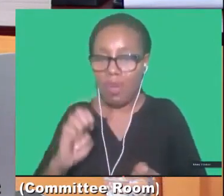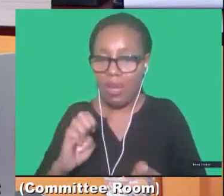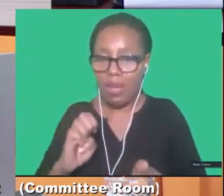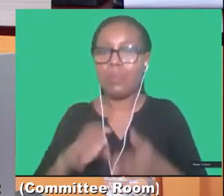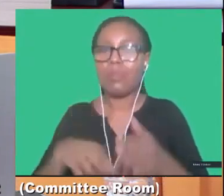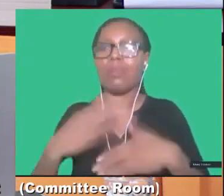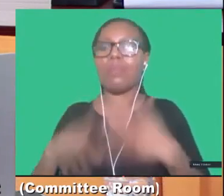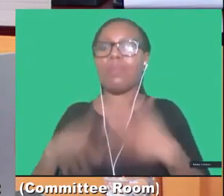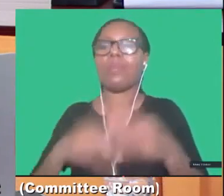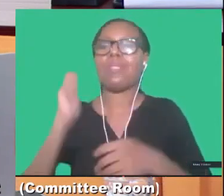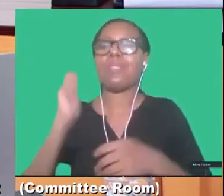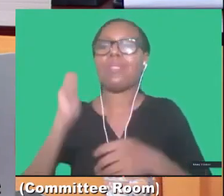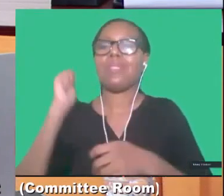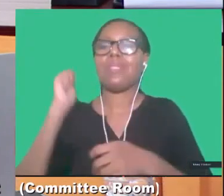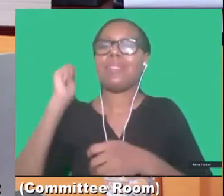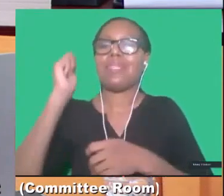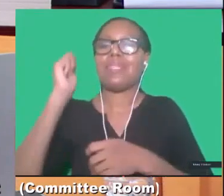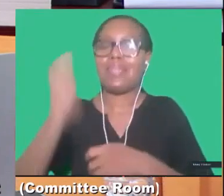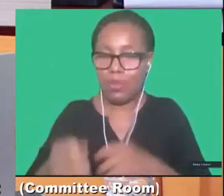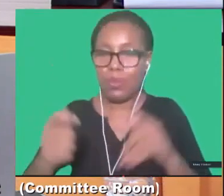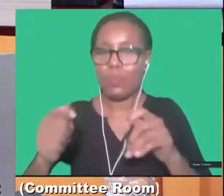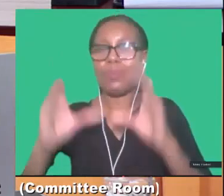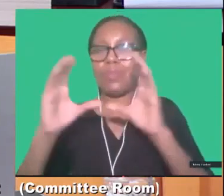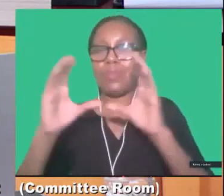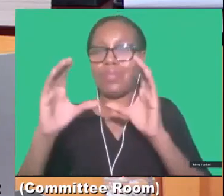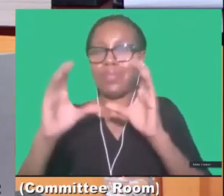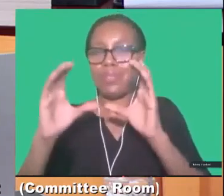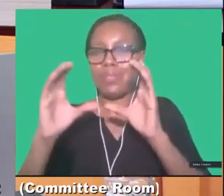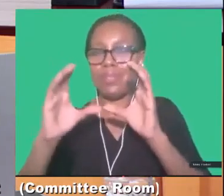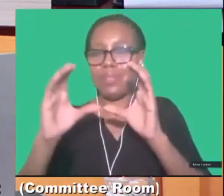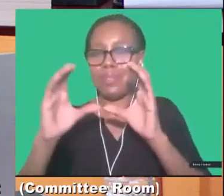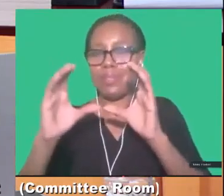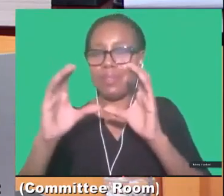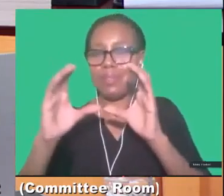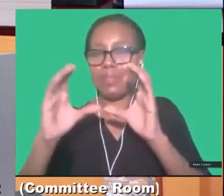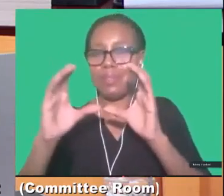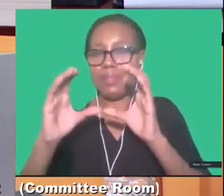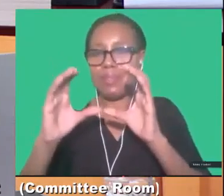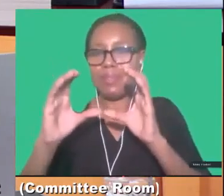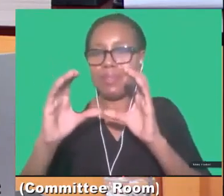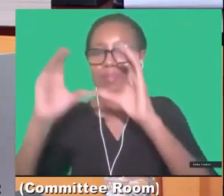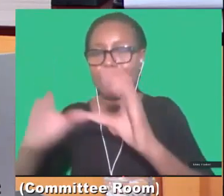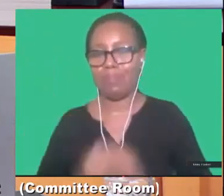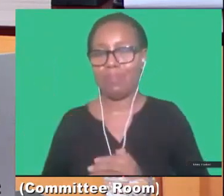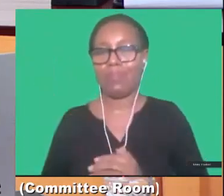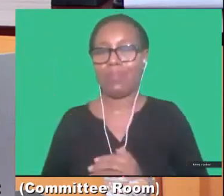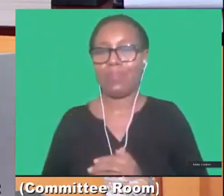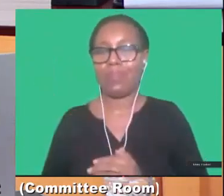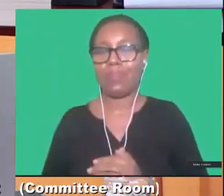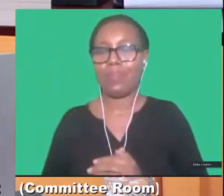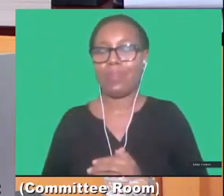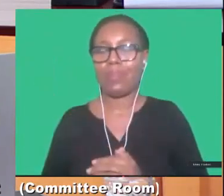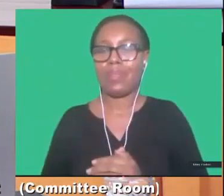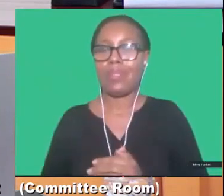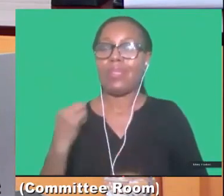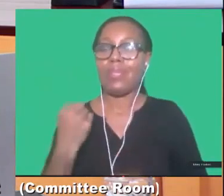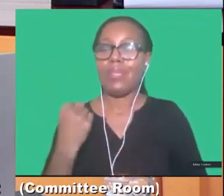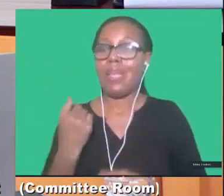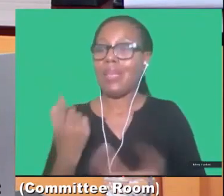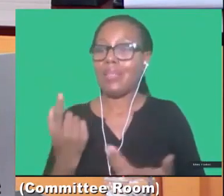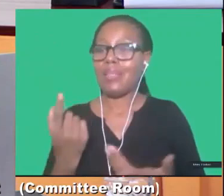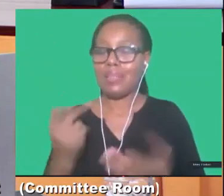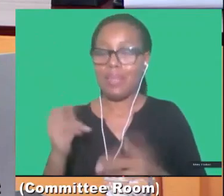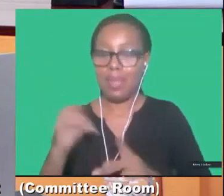latest technology and smart forms, etc., where persons enter the required information directly into